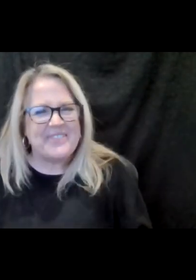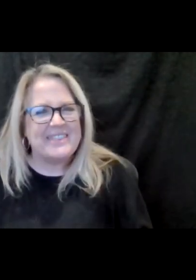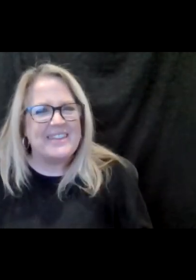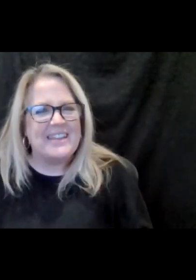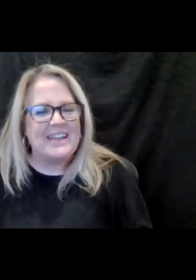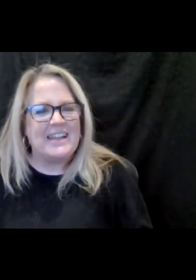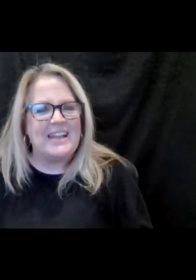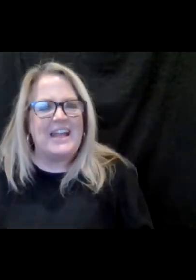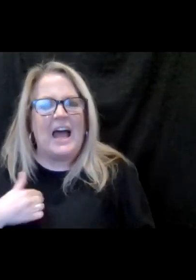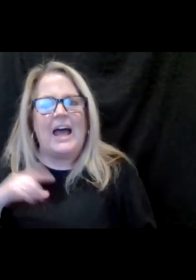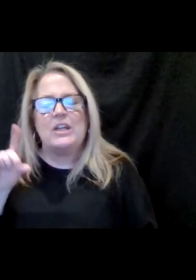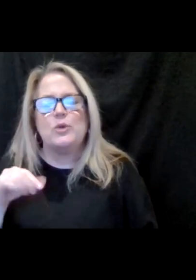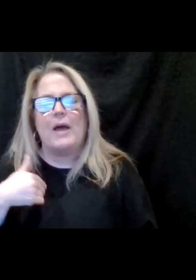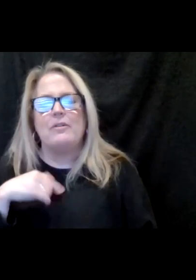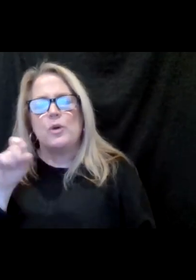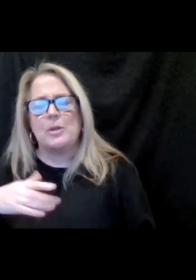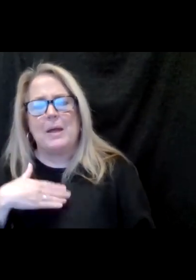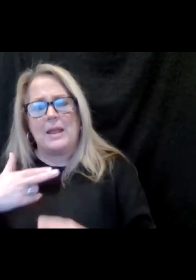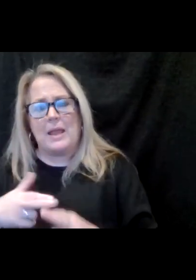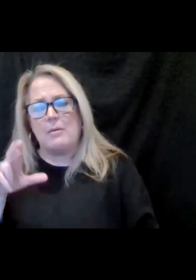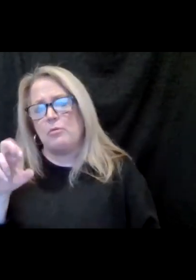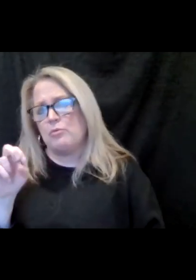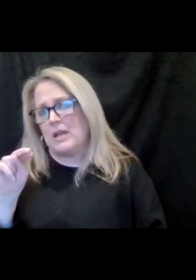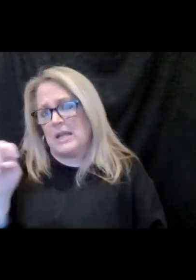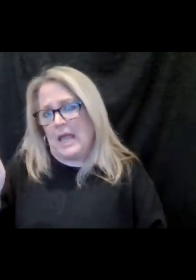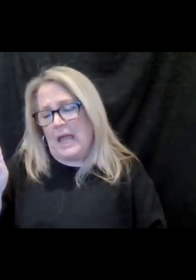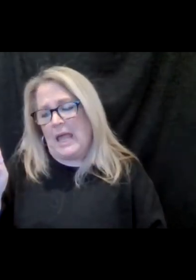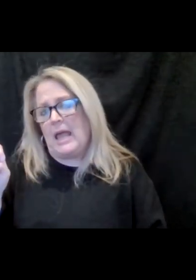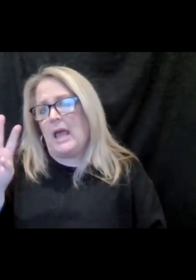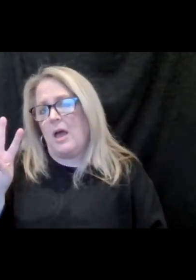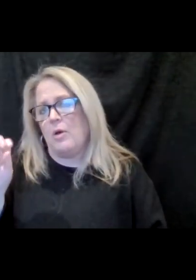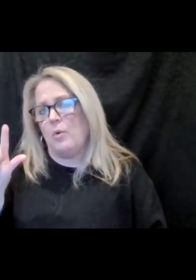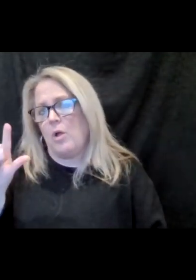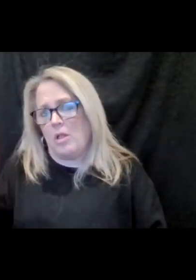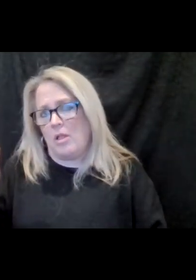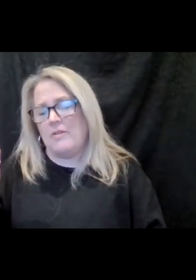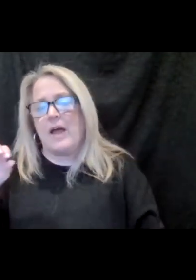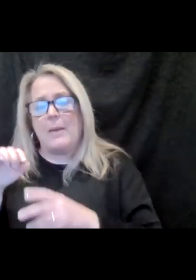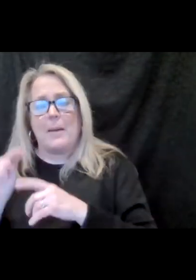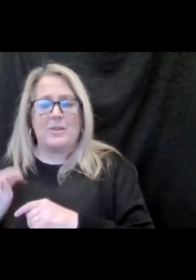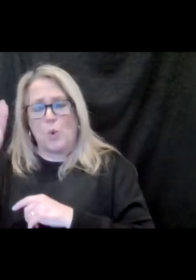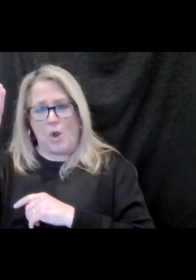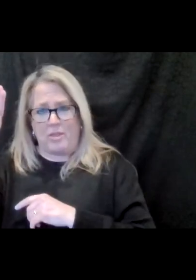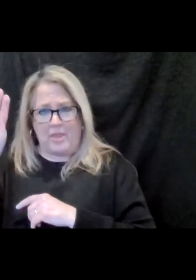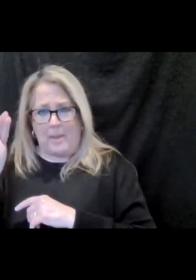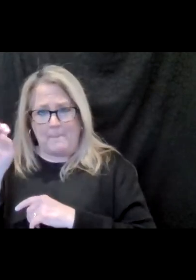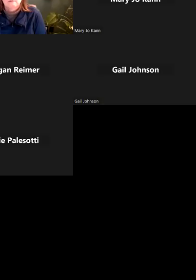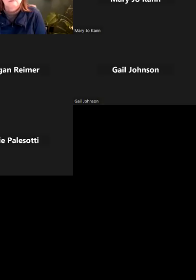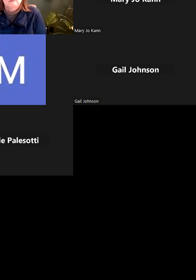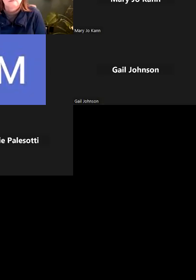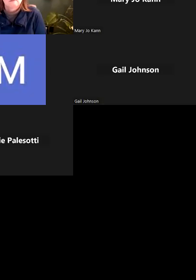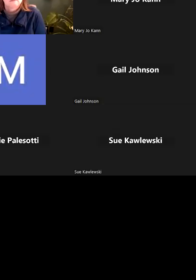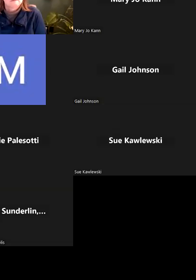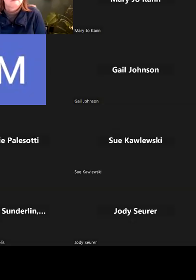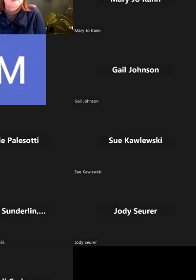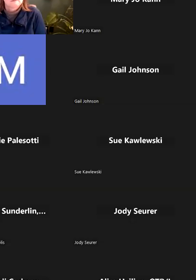I do have a question. My name is Renee Wolf. I'm a teacher for visually impaired in Moorhead, Minnesota, not far from Canada,